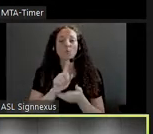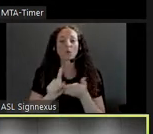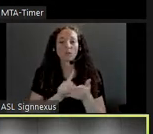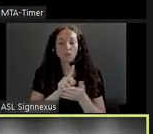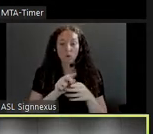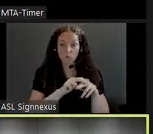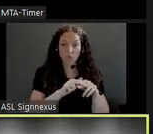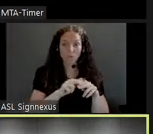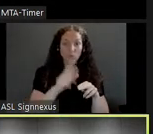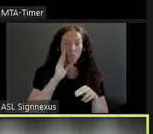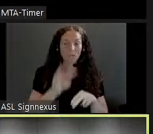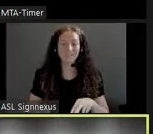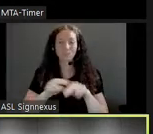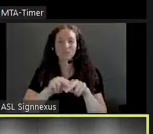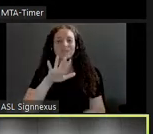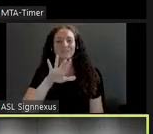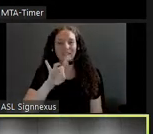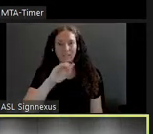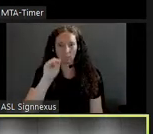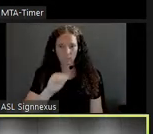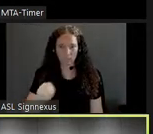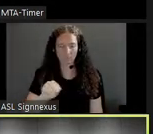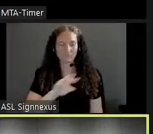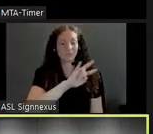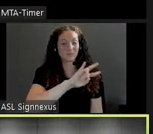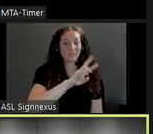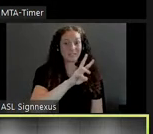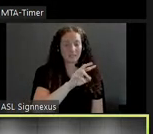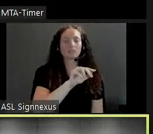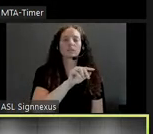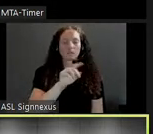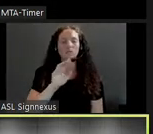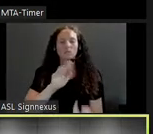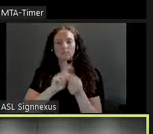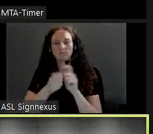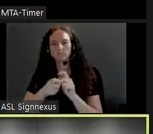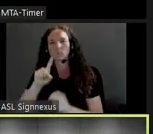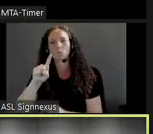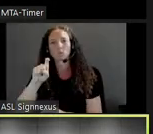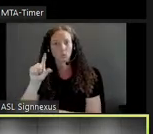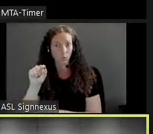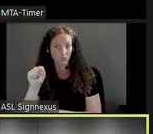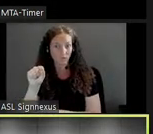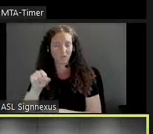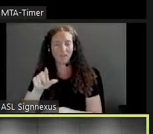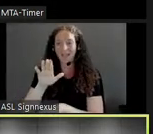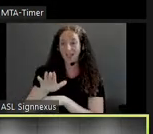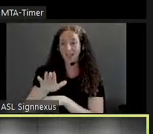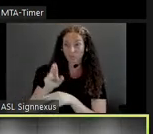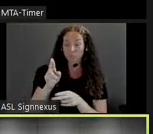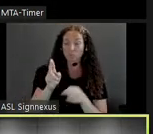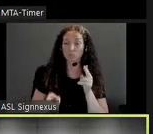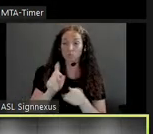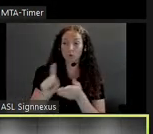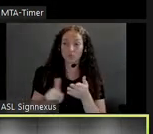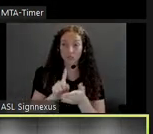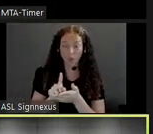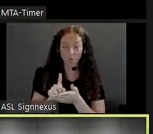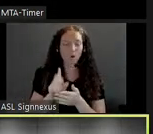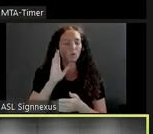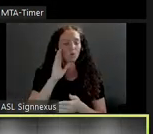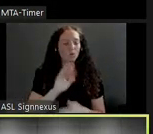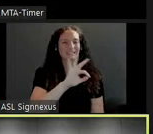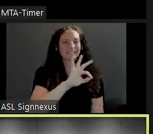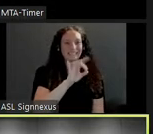from 76 to 120. The number of afternoon rush hour trains from Manhattan to Long Island will increase from 98 trains to